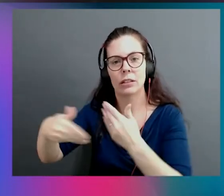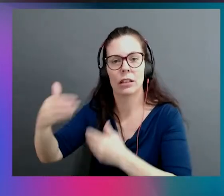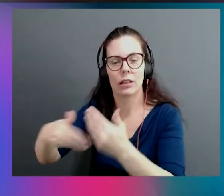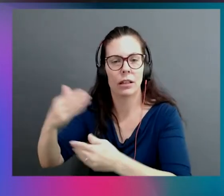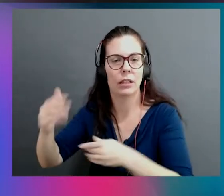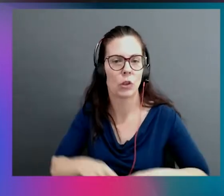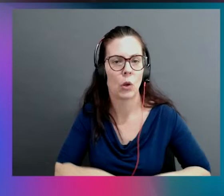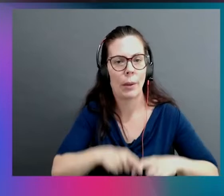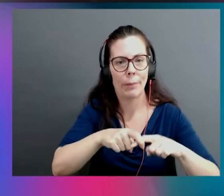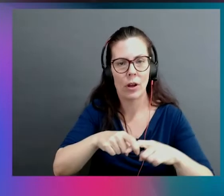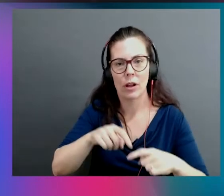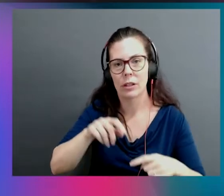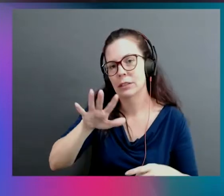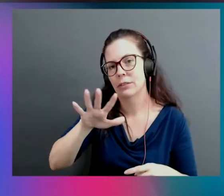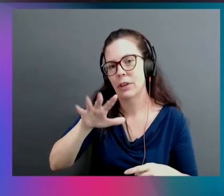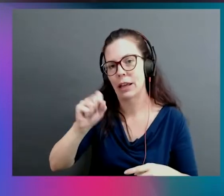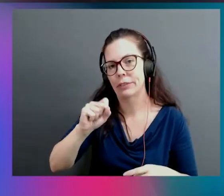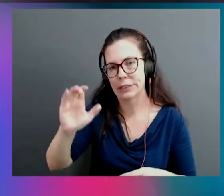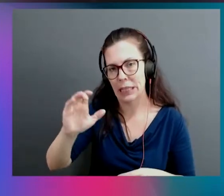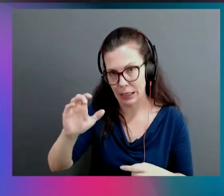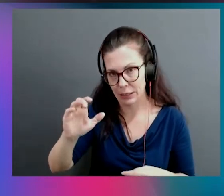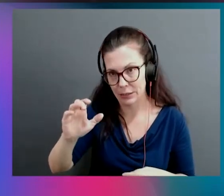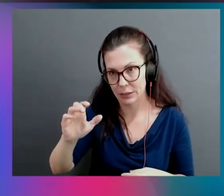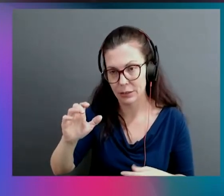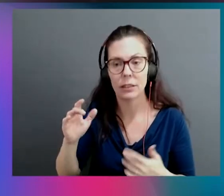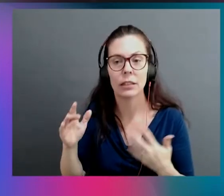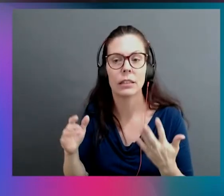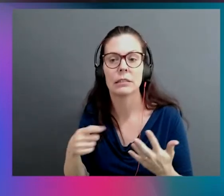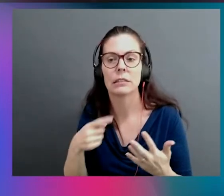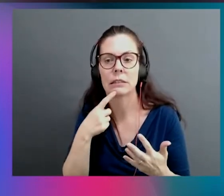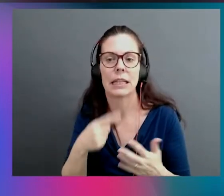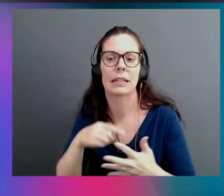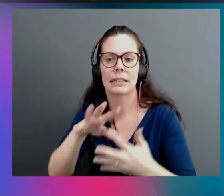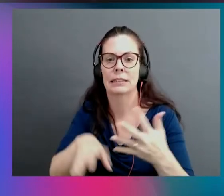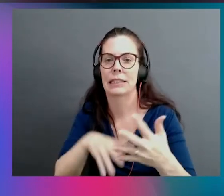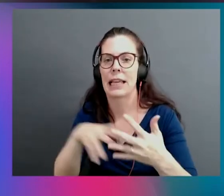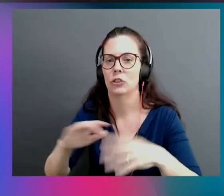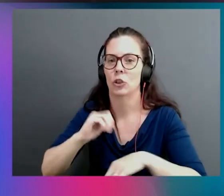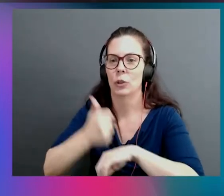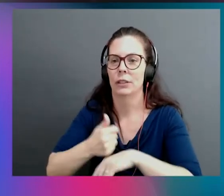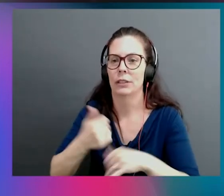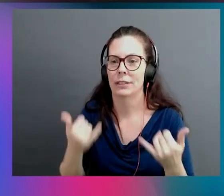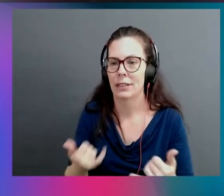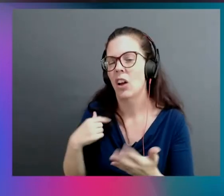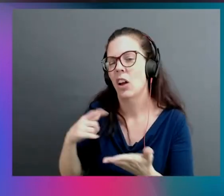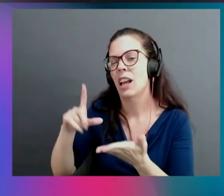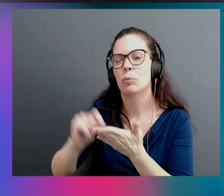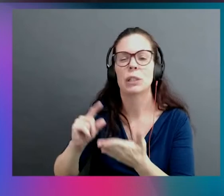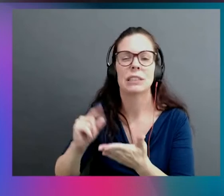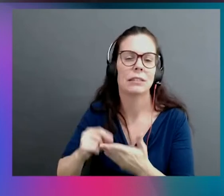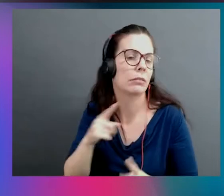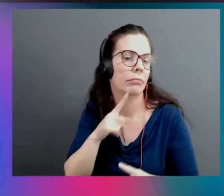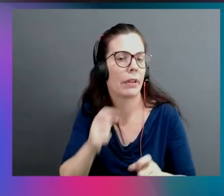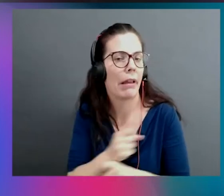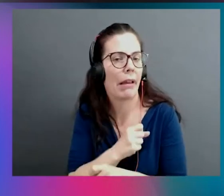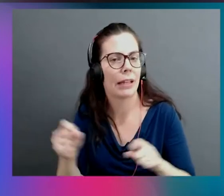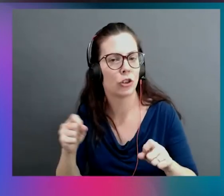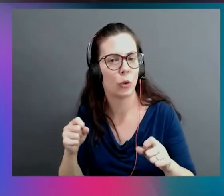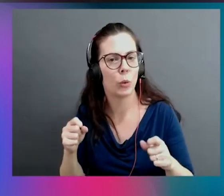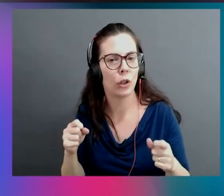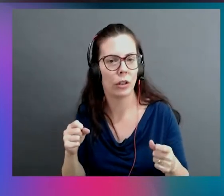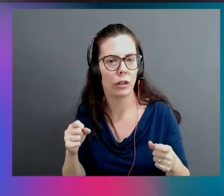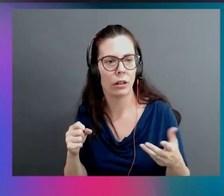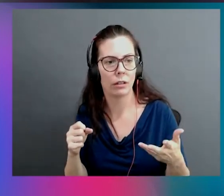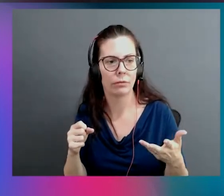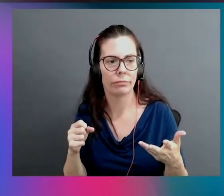5 seconds. And so we're scheduled now. I've been printing out the actual.